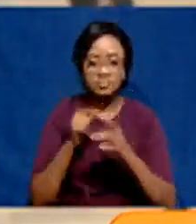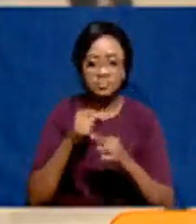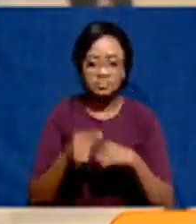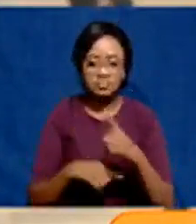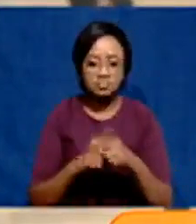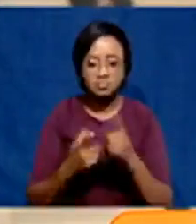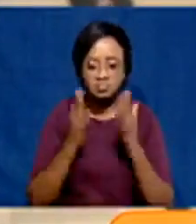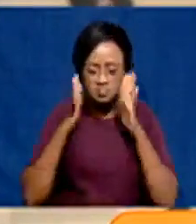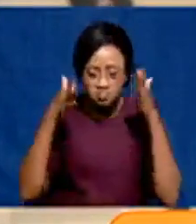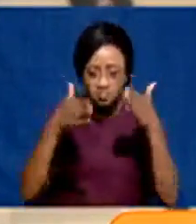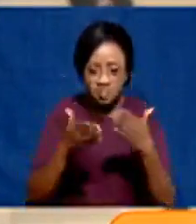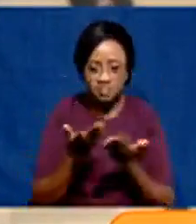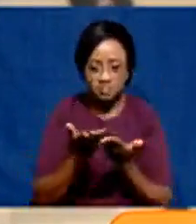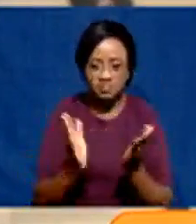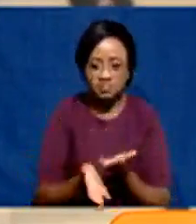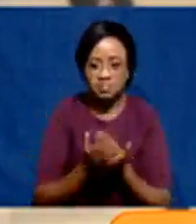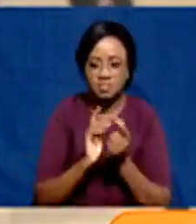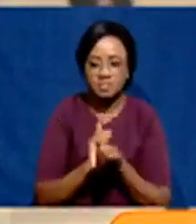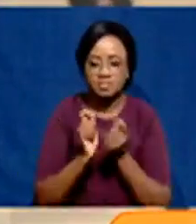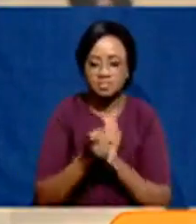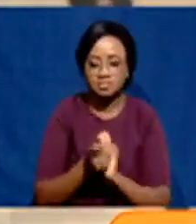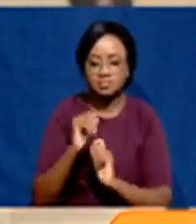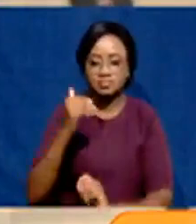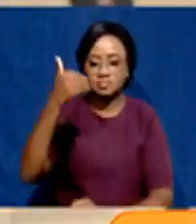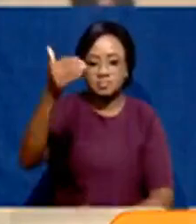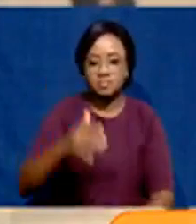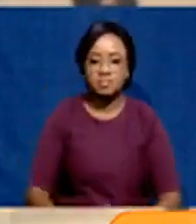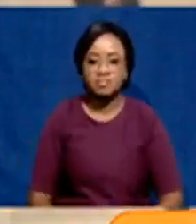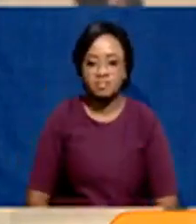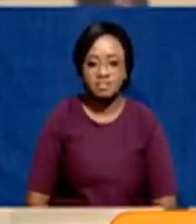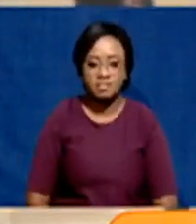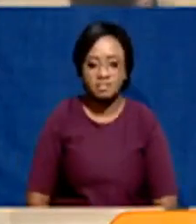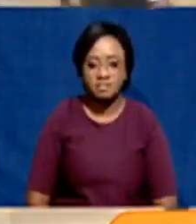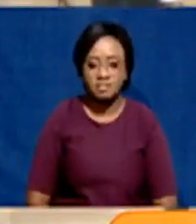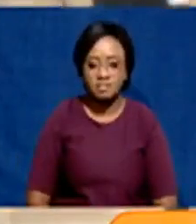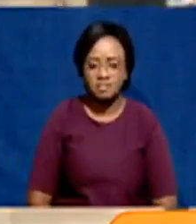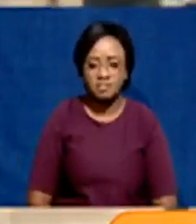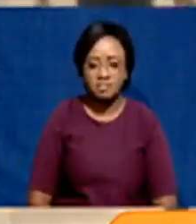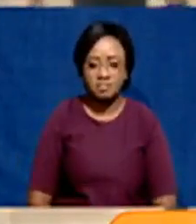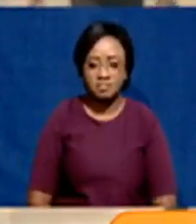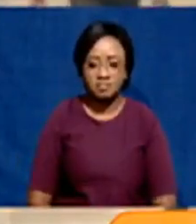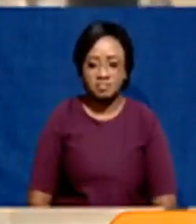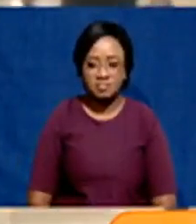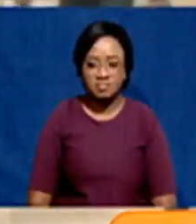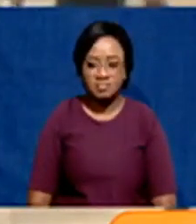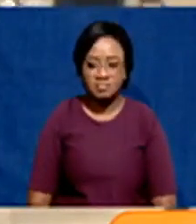take center stage in shaping its future. Dennis Otieno, Citizen TV, Nairobi.